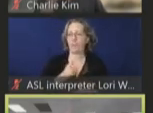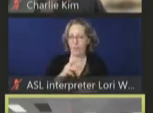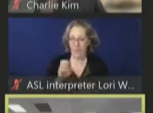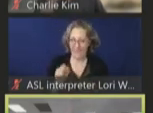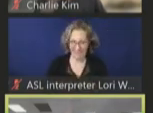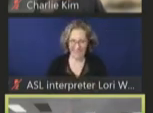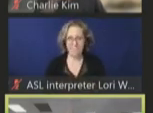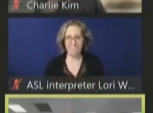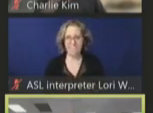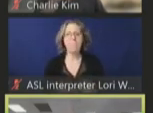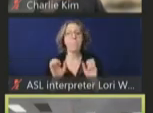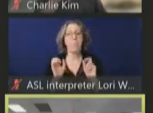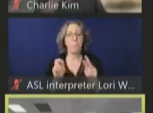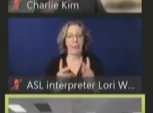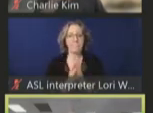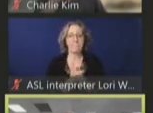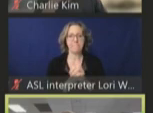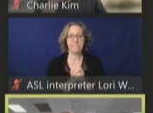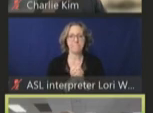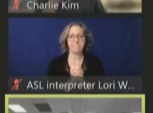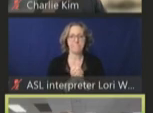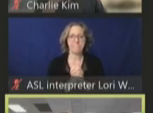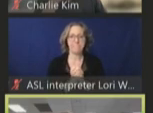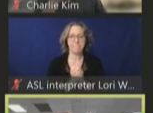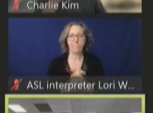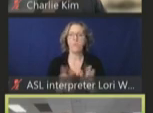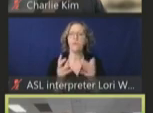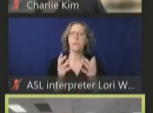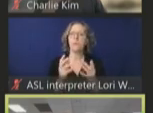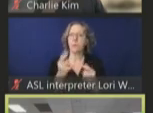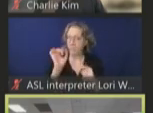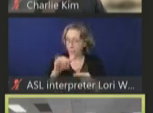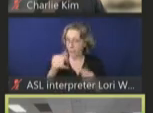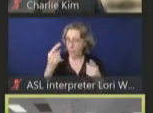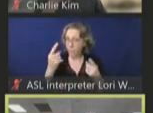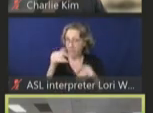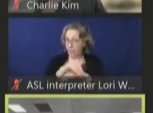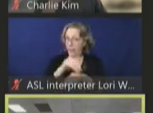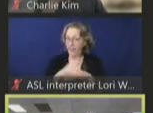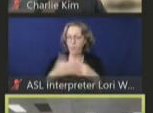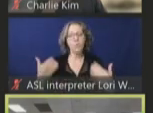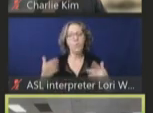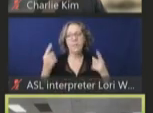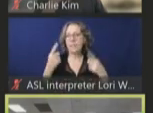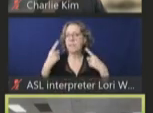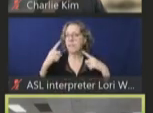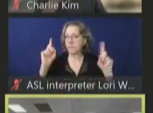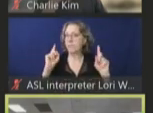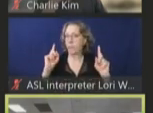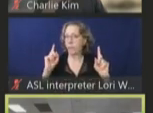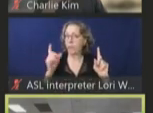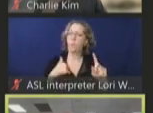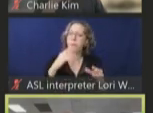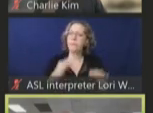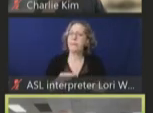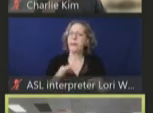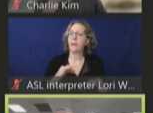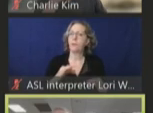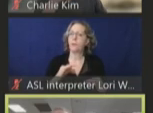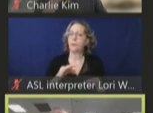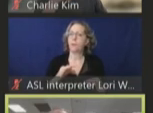So it's been successful for a number of years. We decided to add a blind, low vision